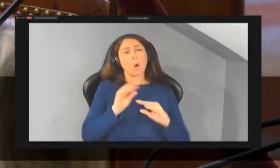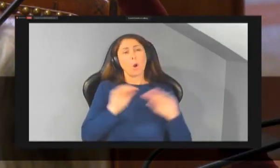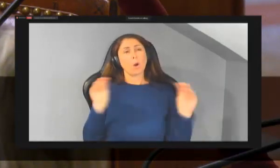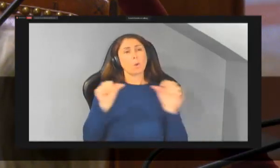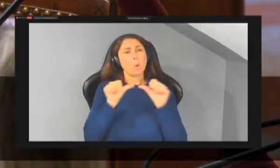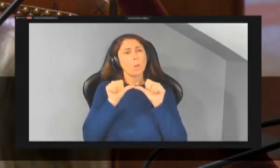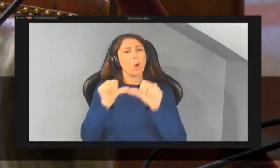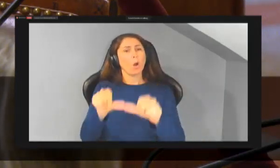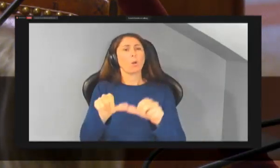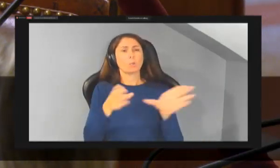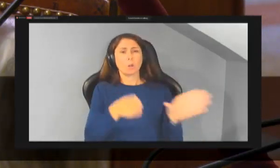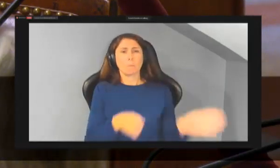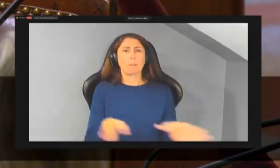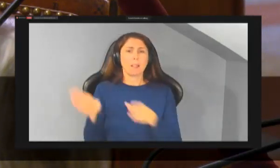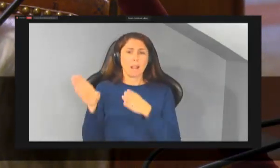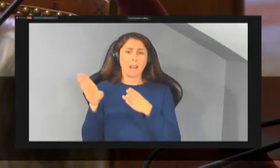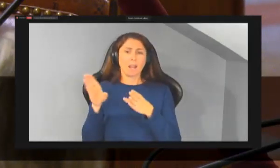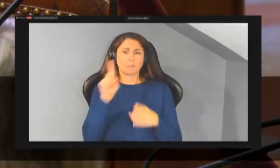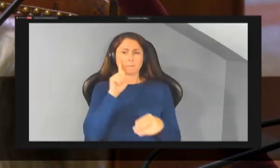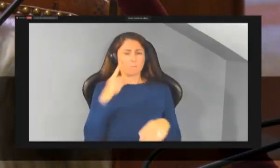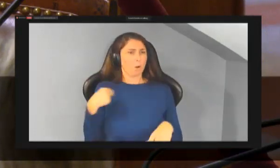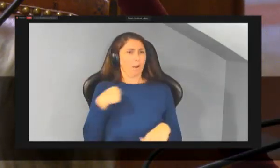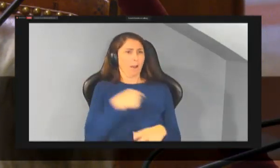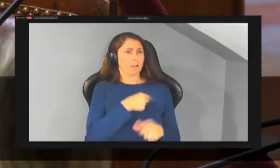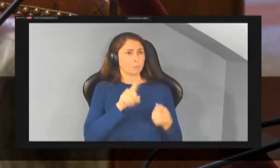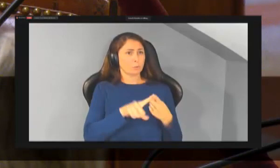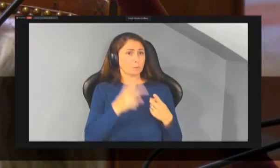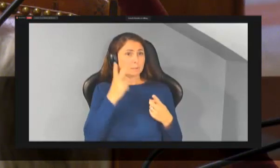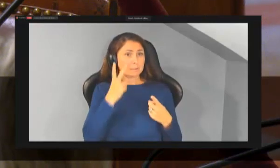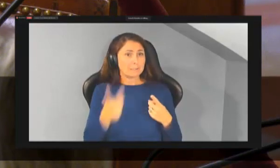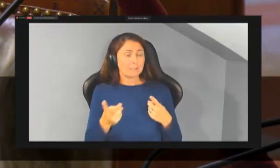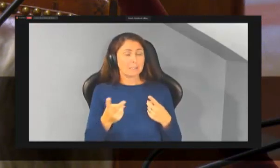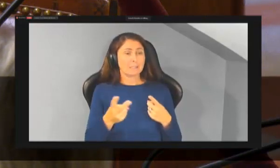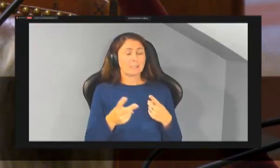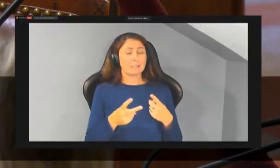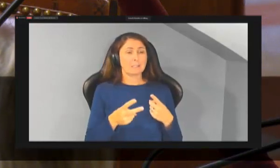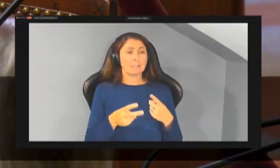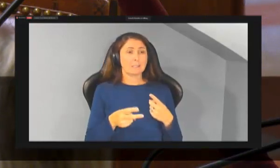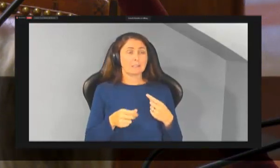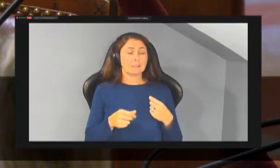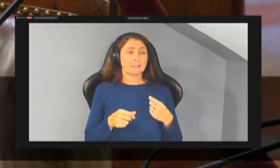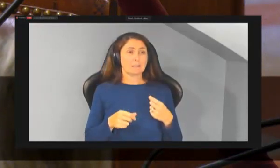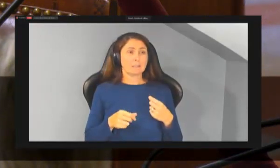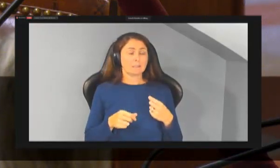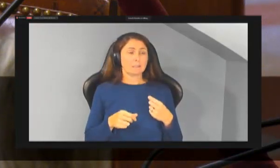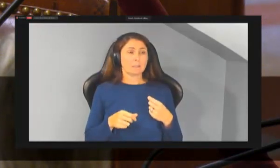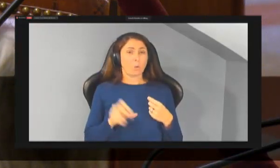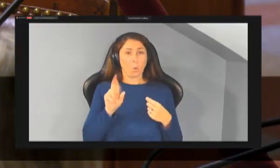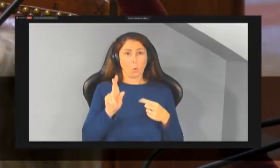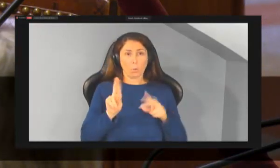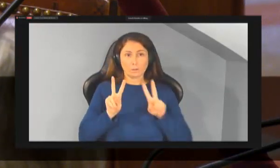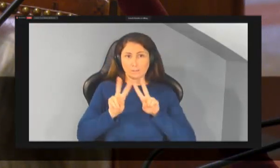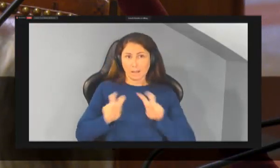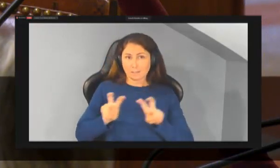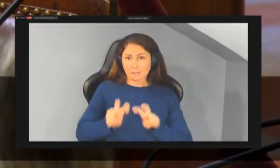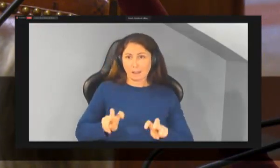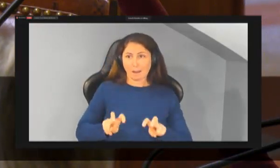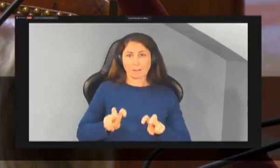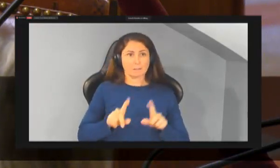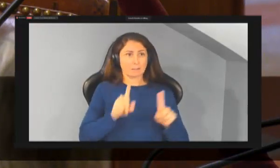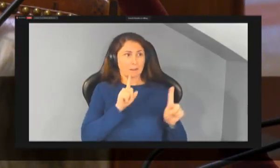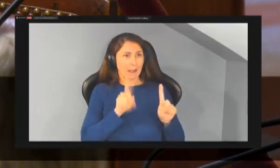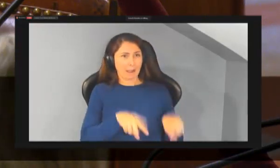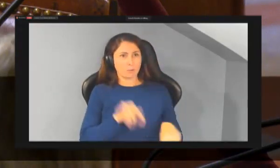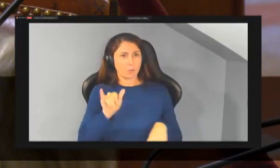plans for us to see or kind of dissect and answer that question,